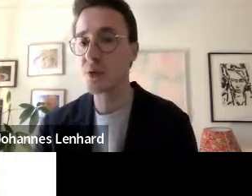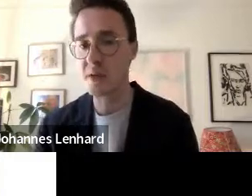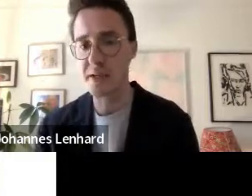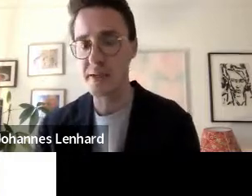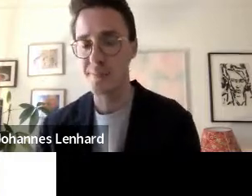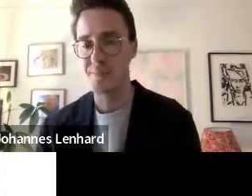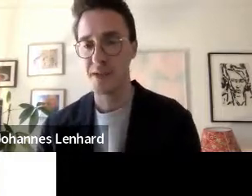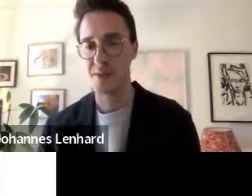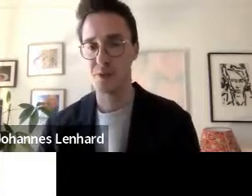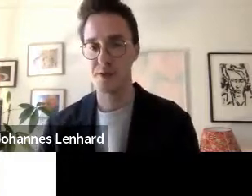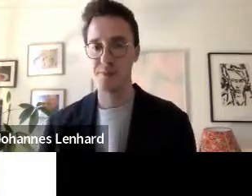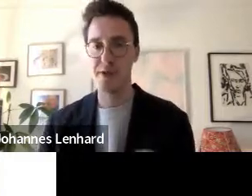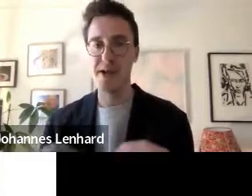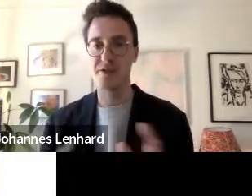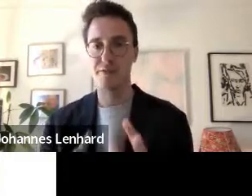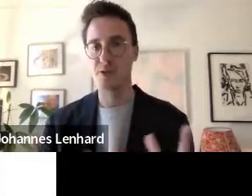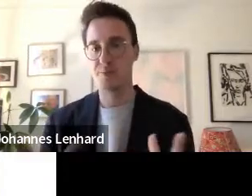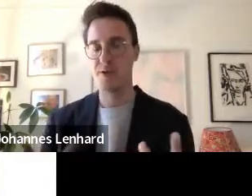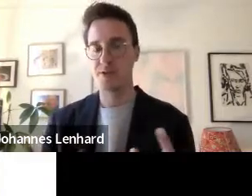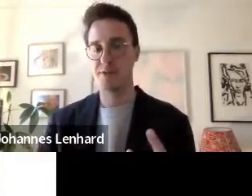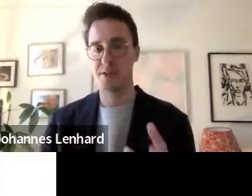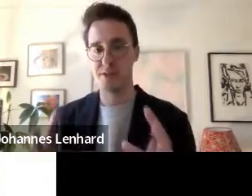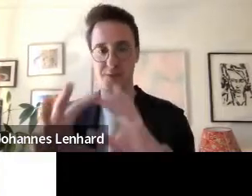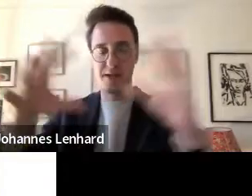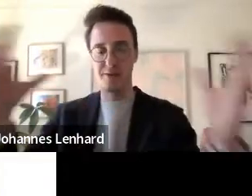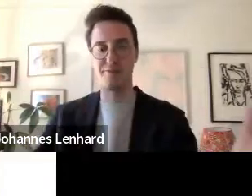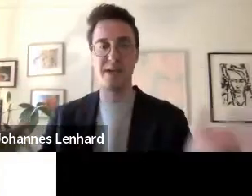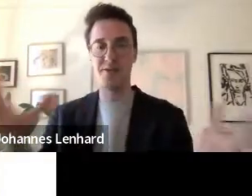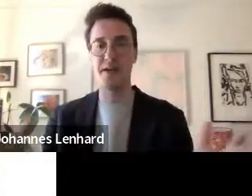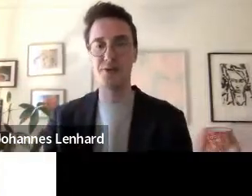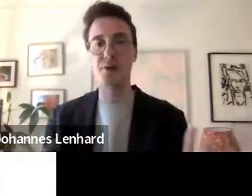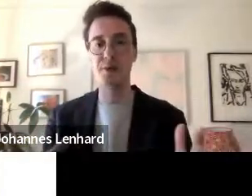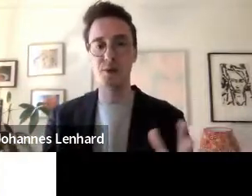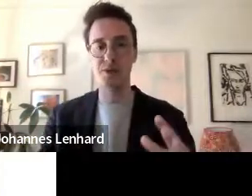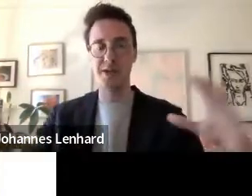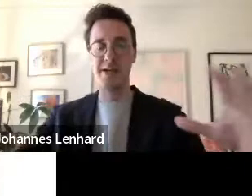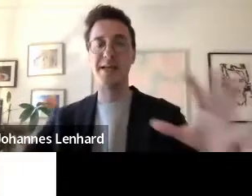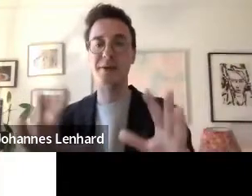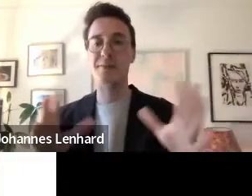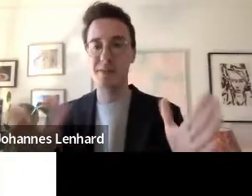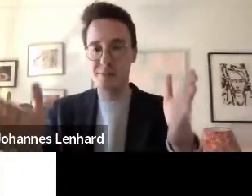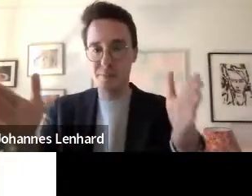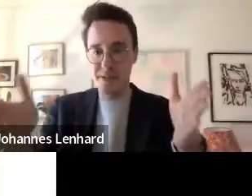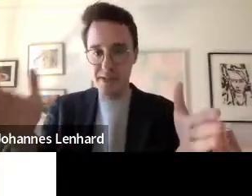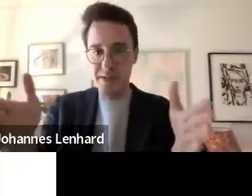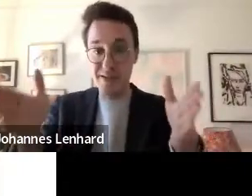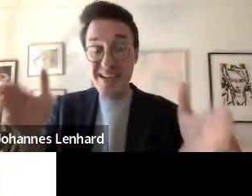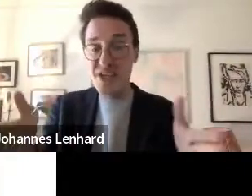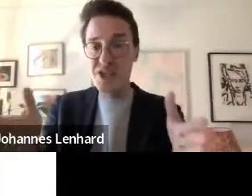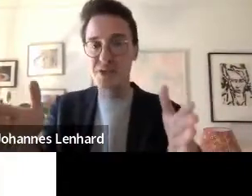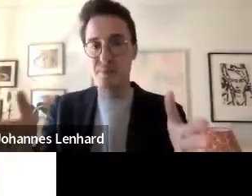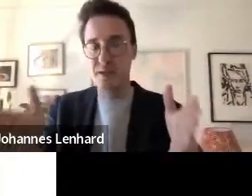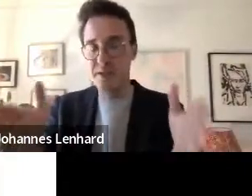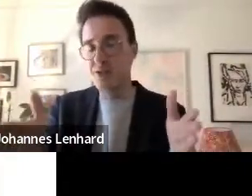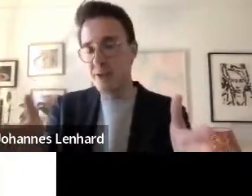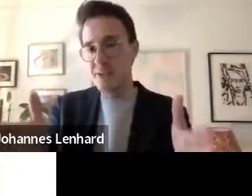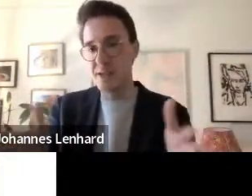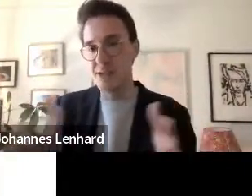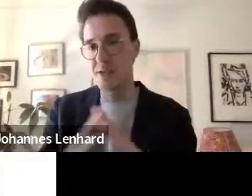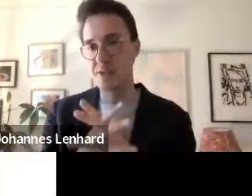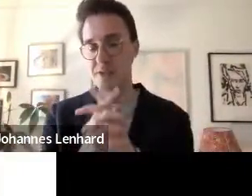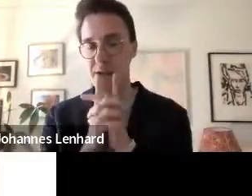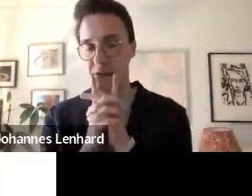incredibly orderly. And one of the major focus points of his kind of day-to-day doing was keeping this particular niche in the